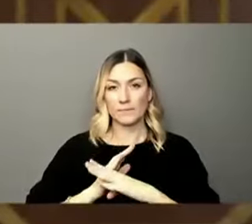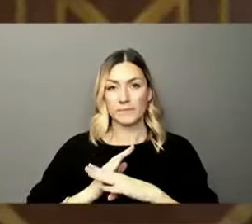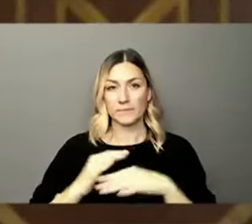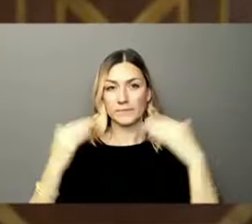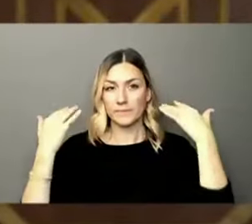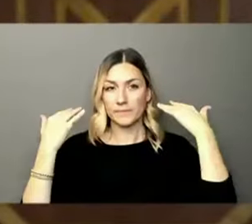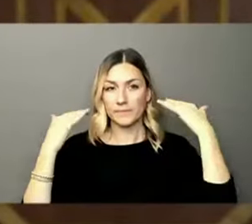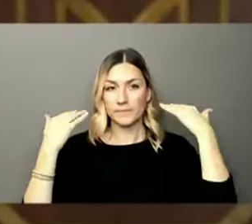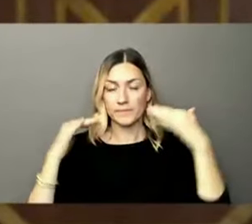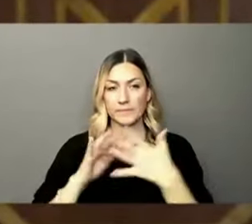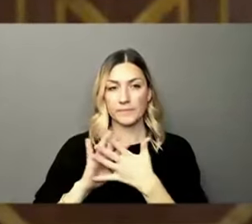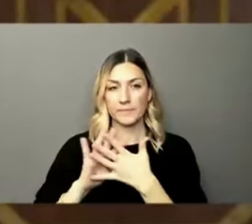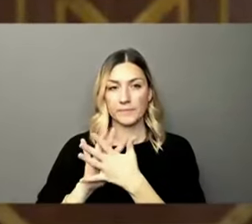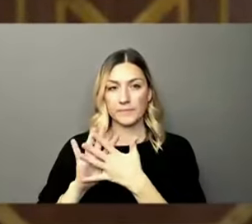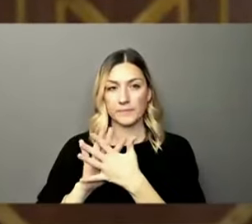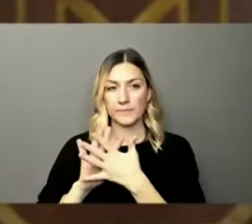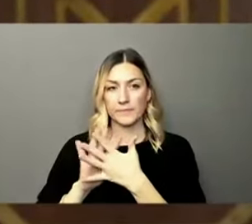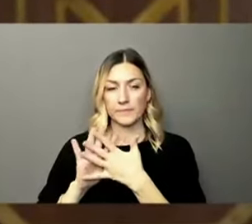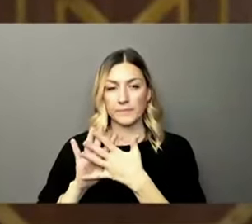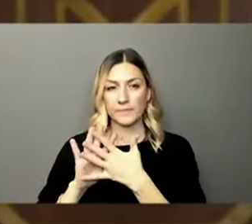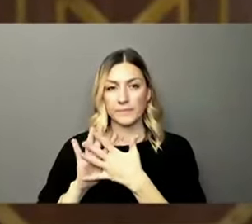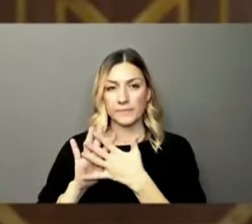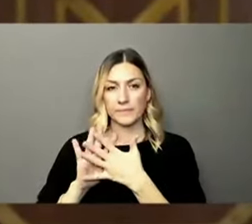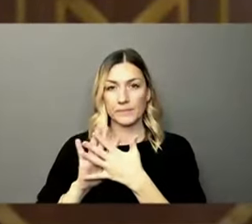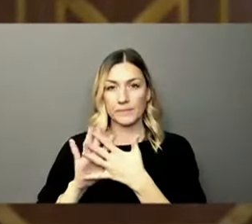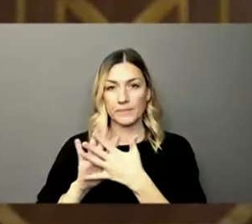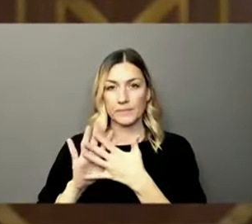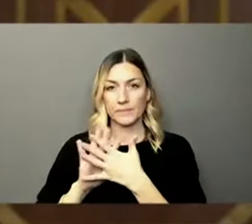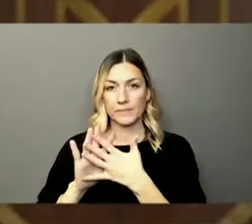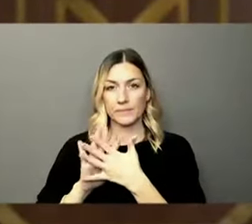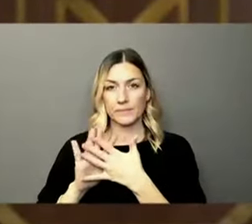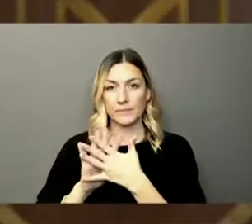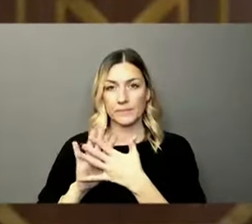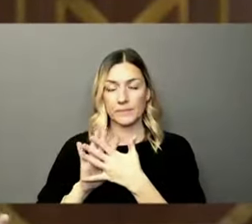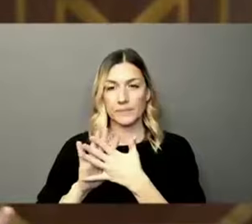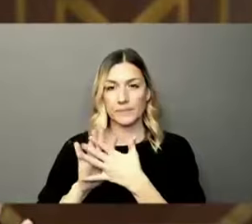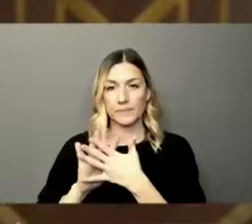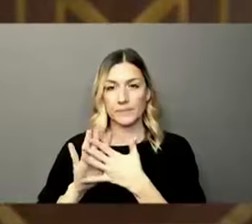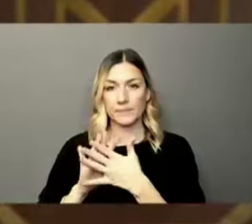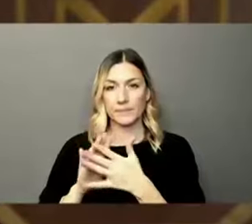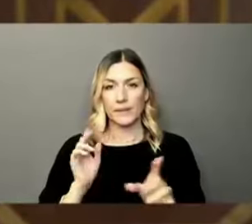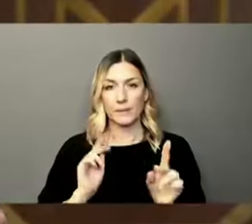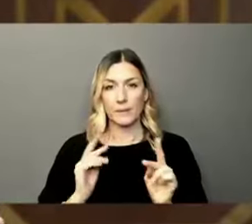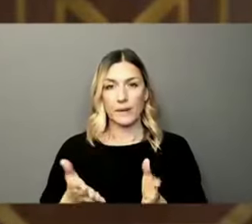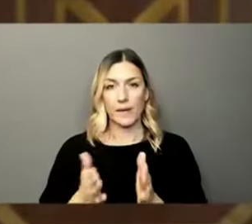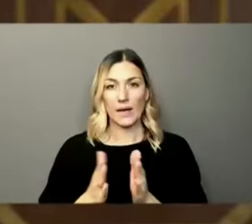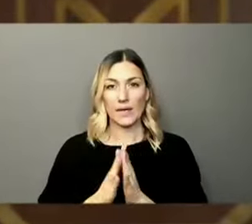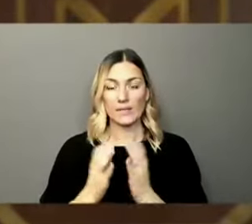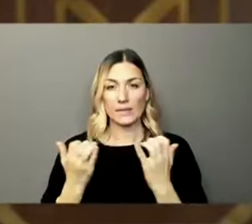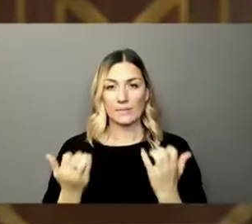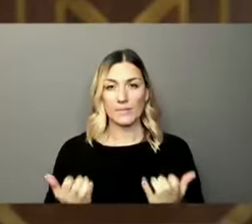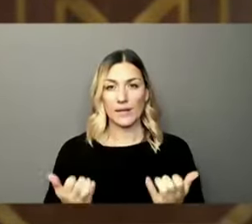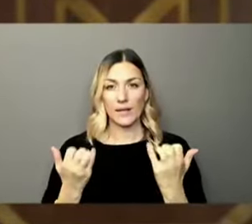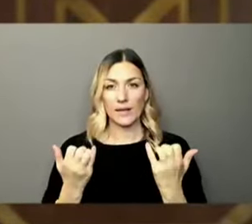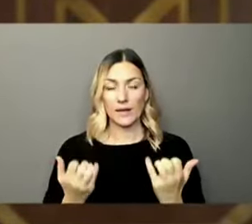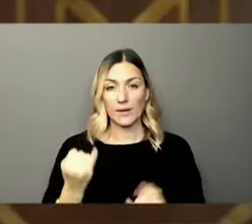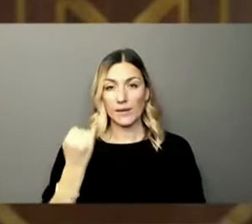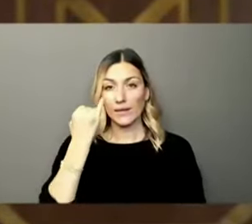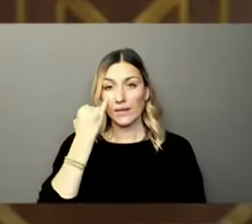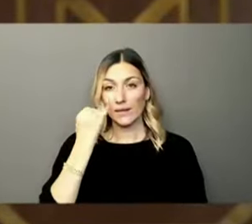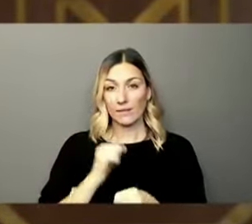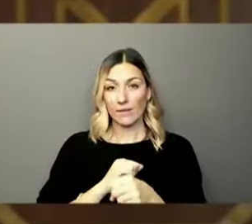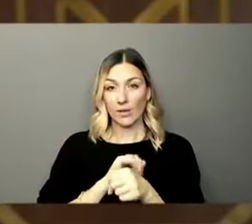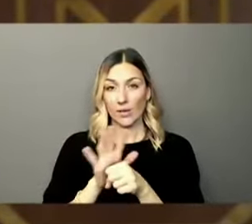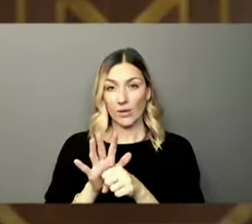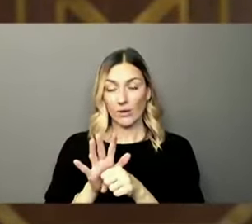COVID trial, from doing trials long COVID. You could be asking me now, like, is COVID the easiest to produce chronic